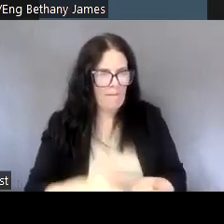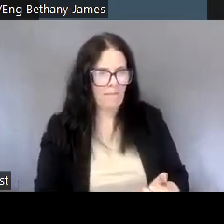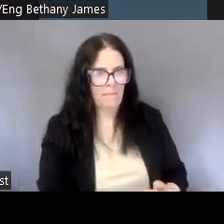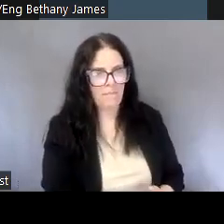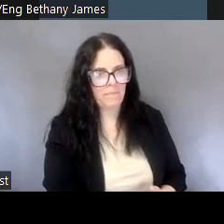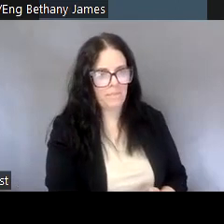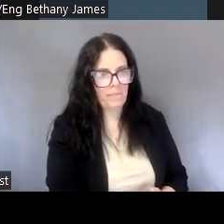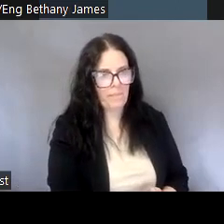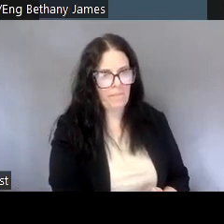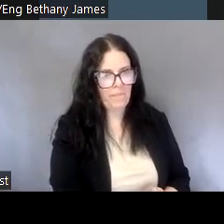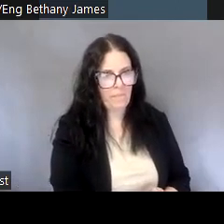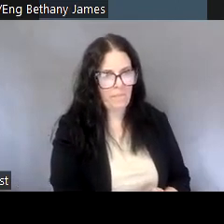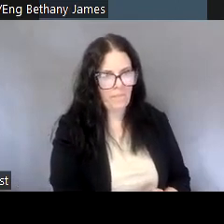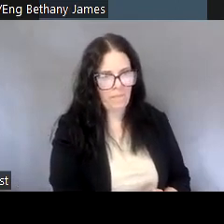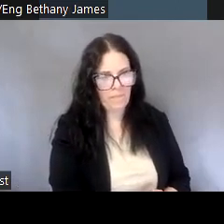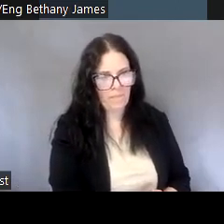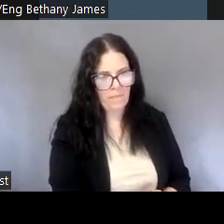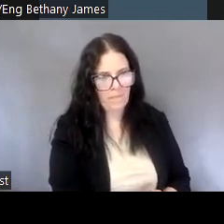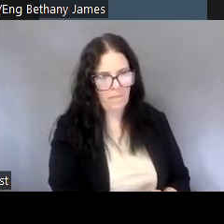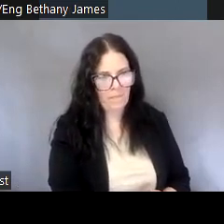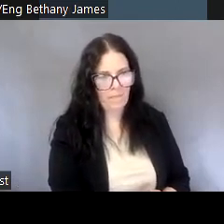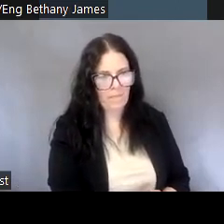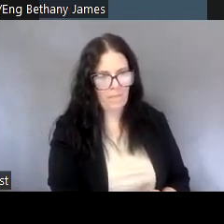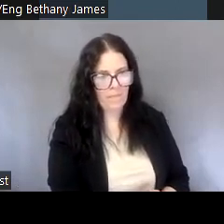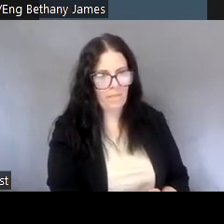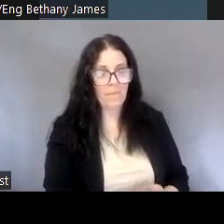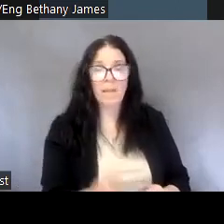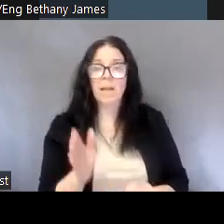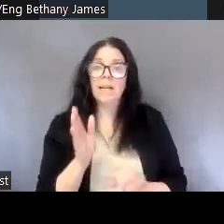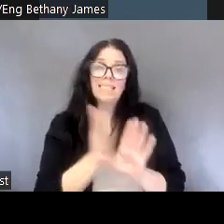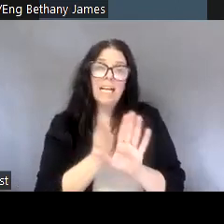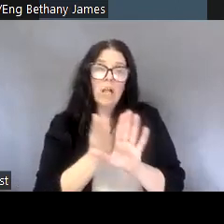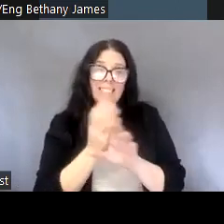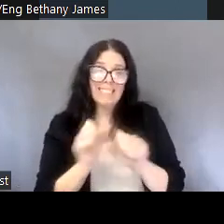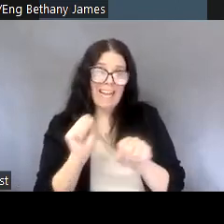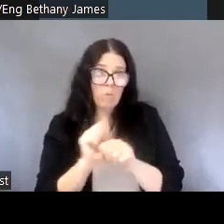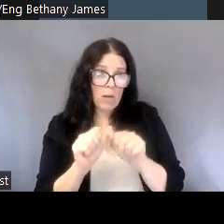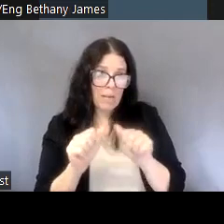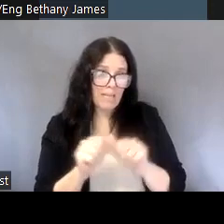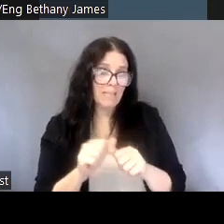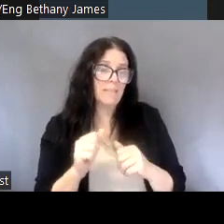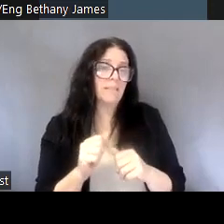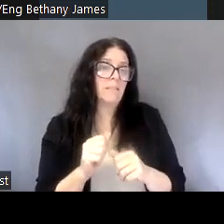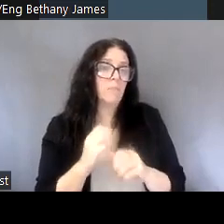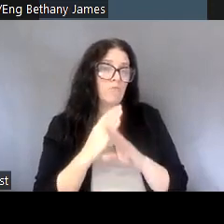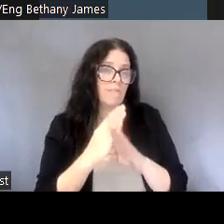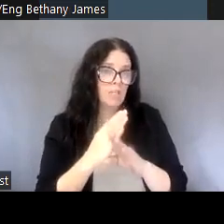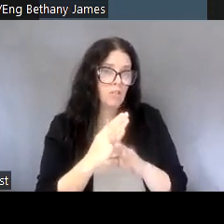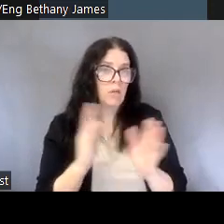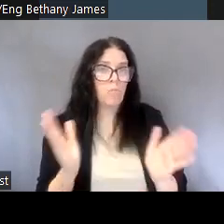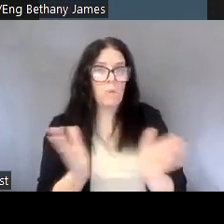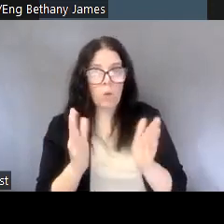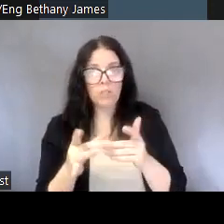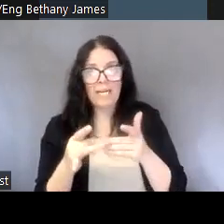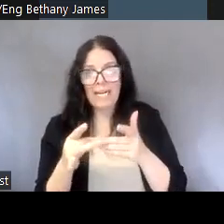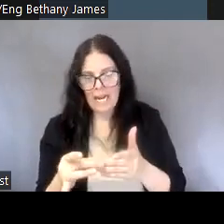So psychological safe workplace, prevention, promotion, guidance, right? What